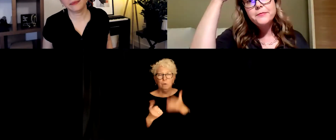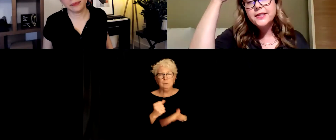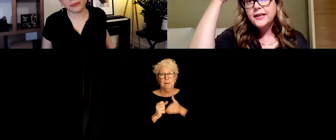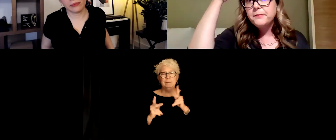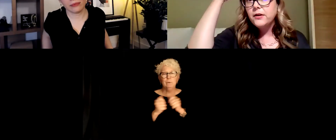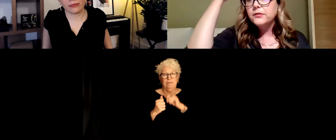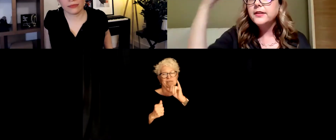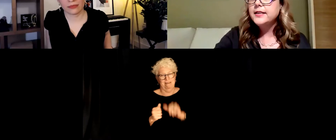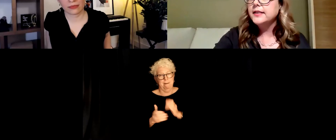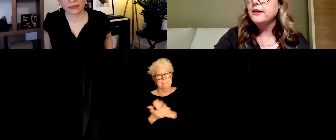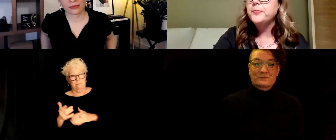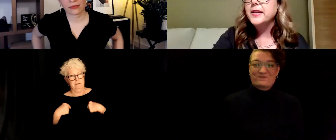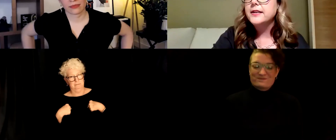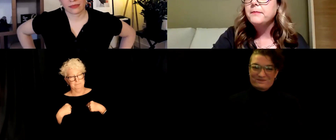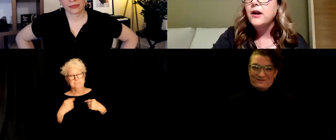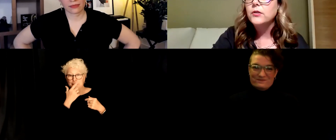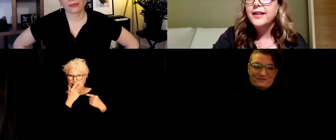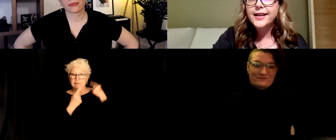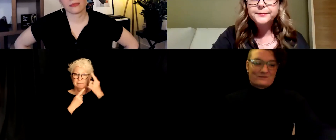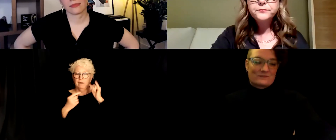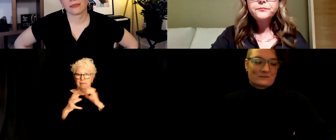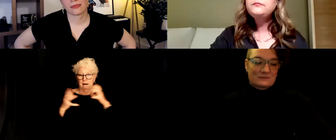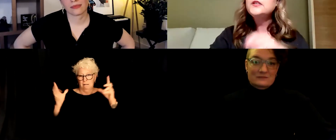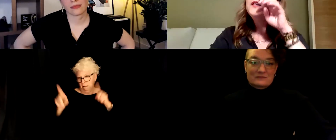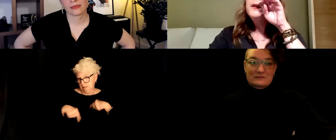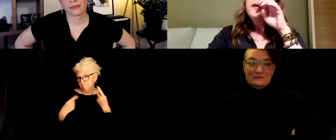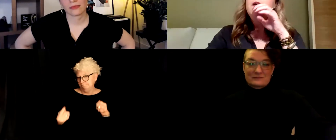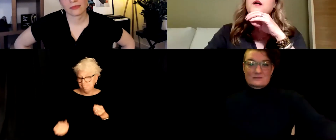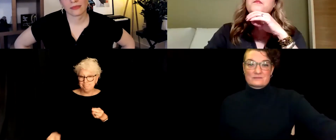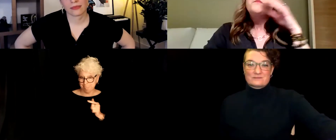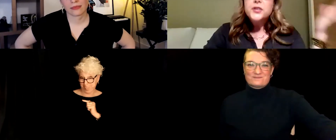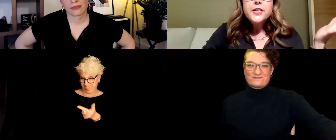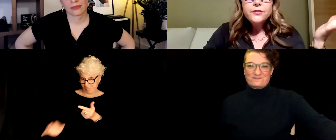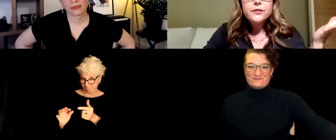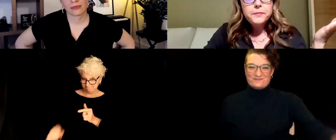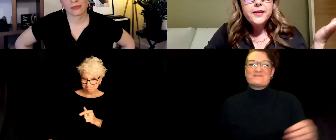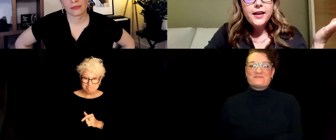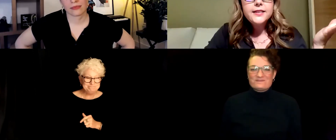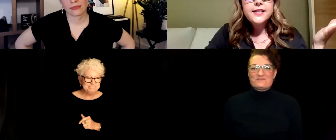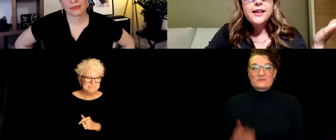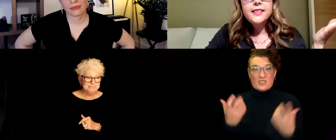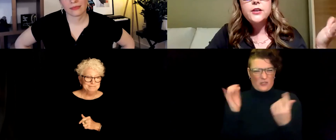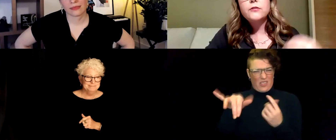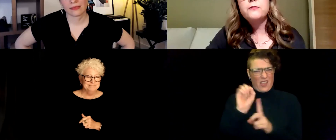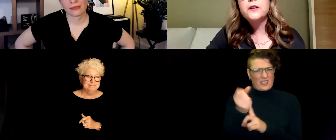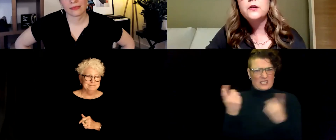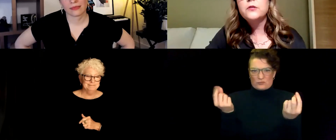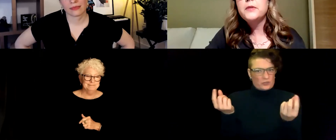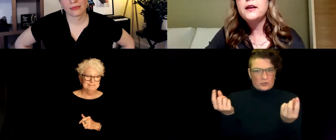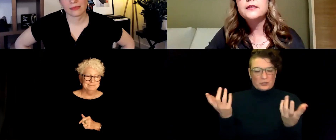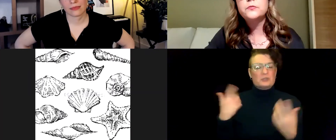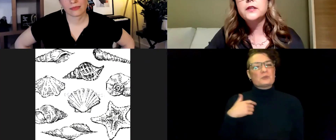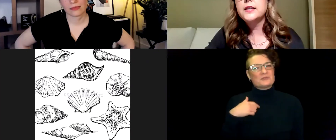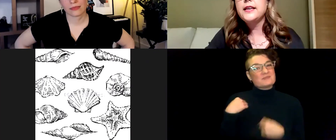the things I've been thinking about lately have been about like, particularly because I think your